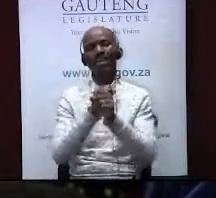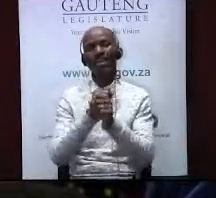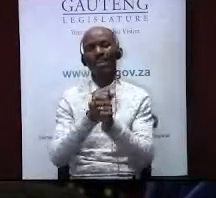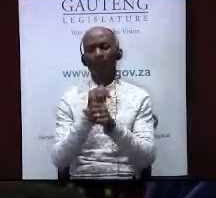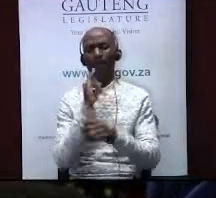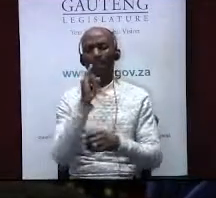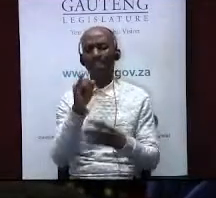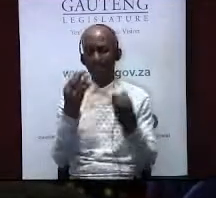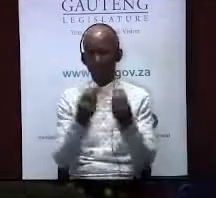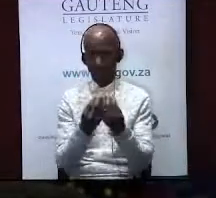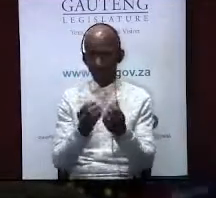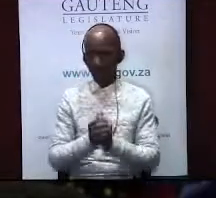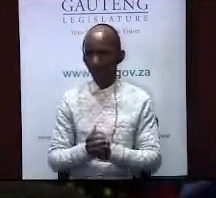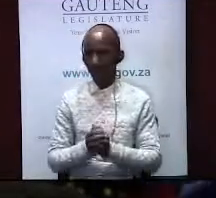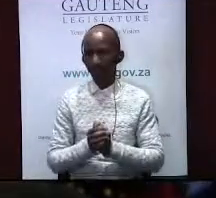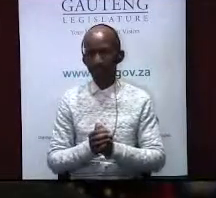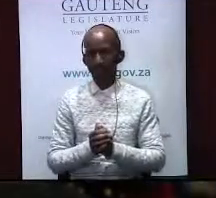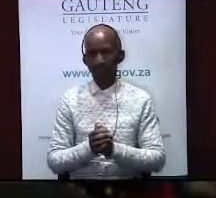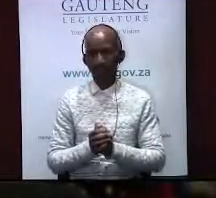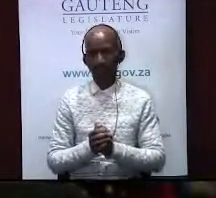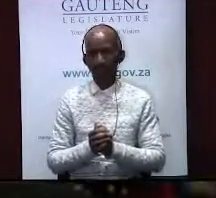pain.